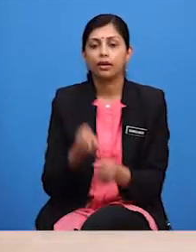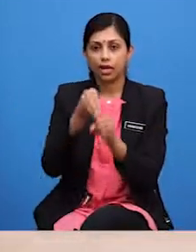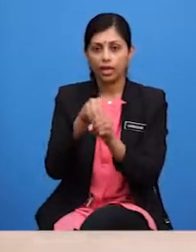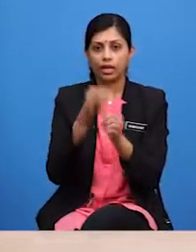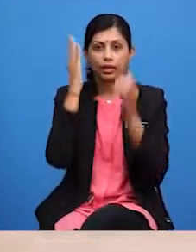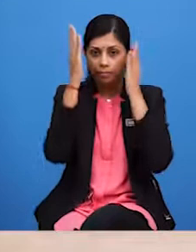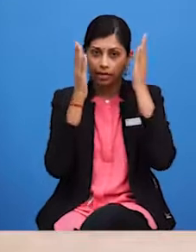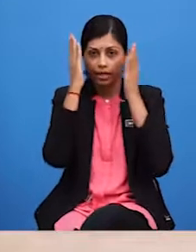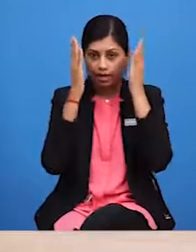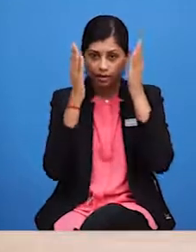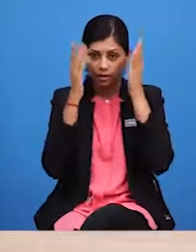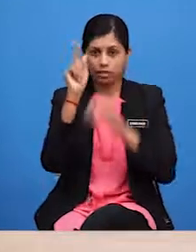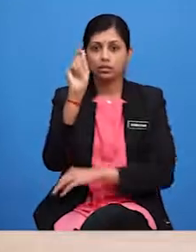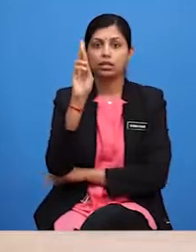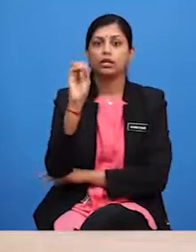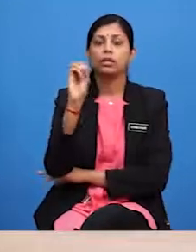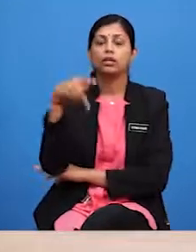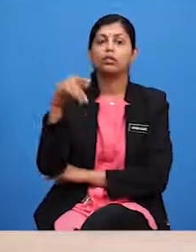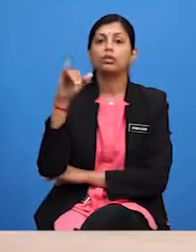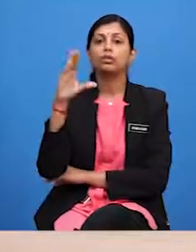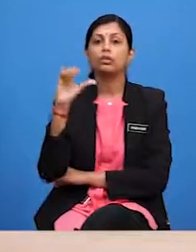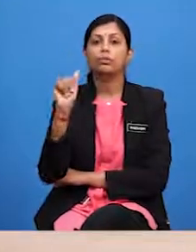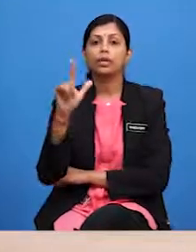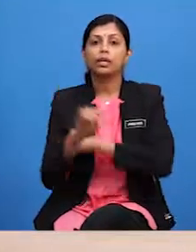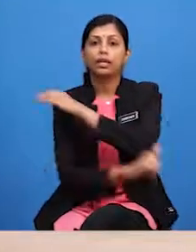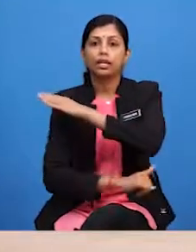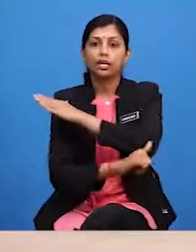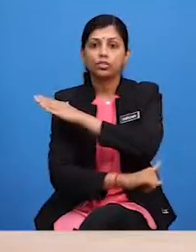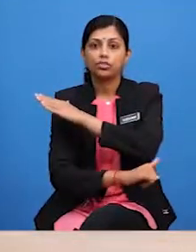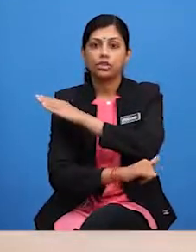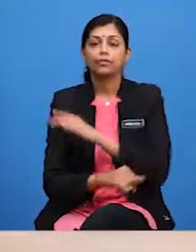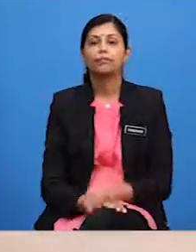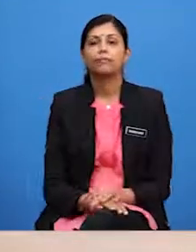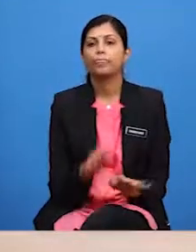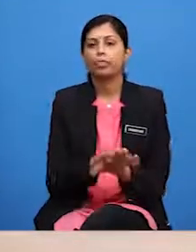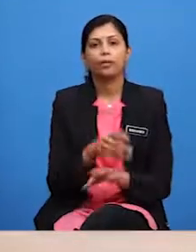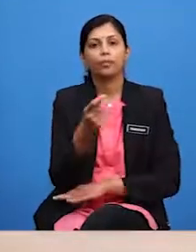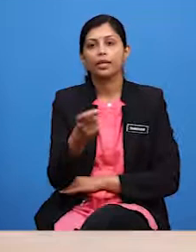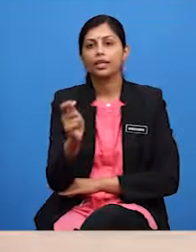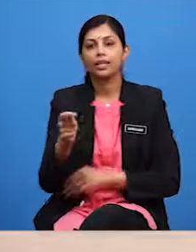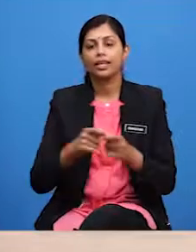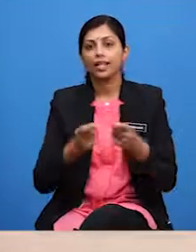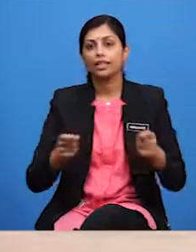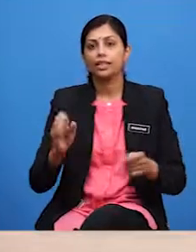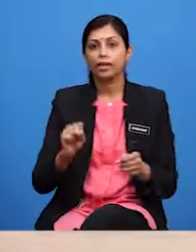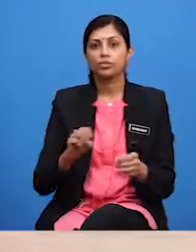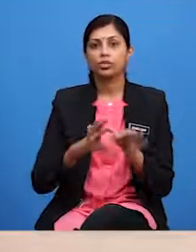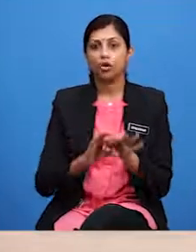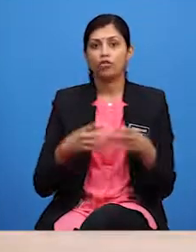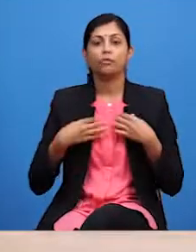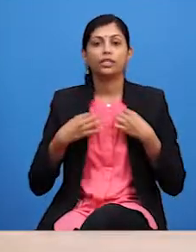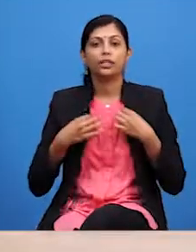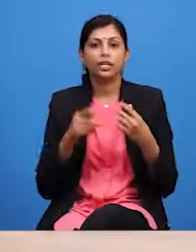Malaysia is a tropical country, hence many types of materials are suitable for our